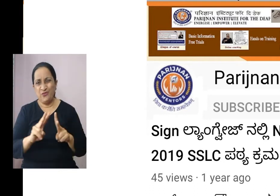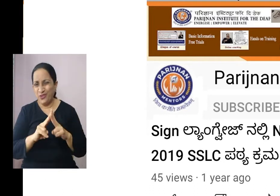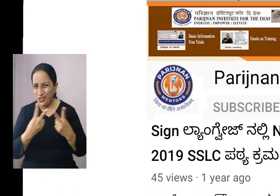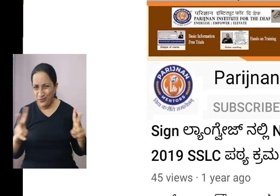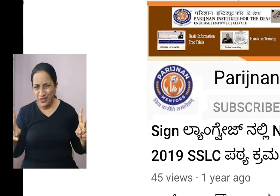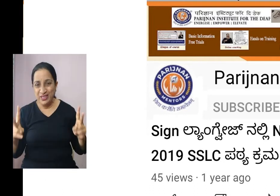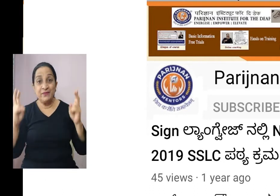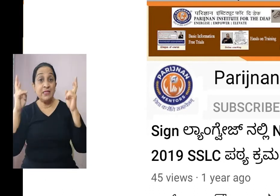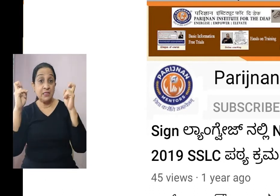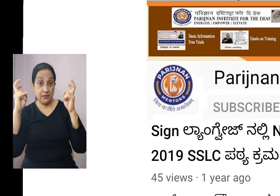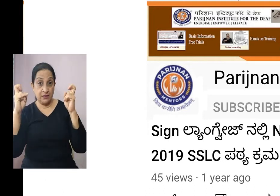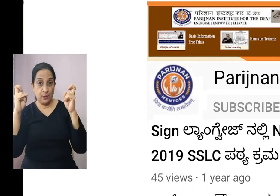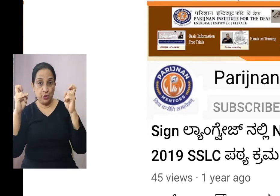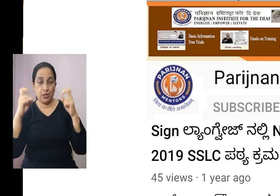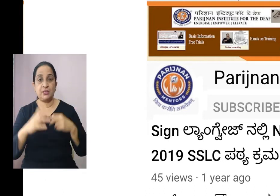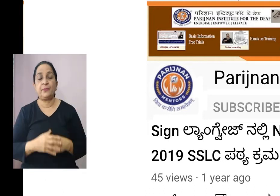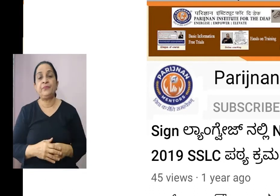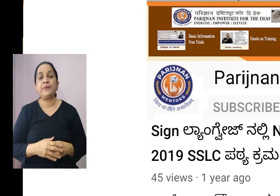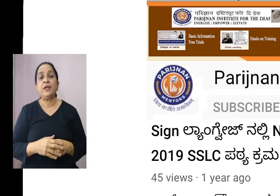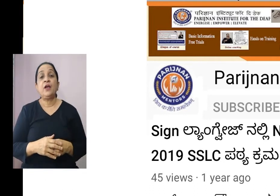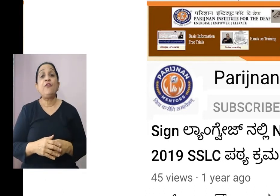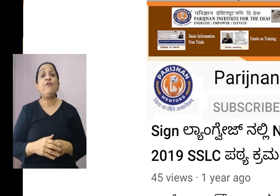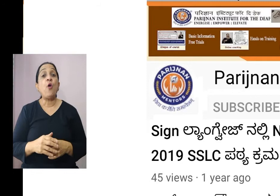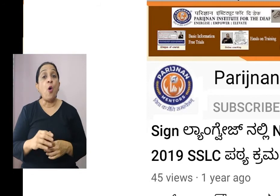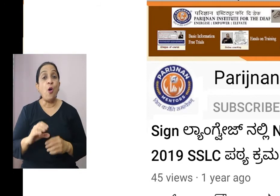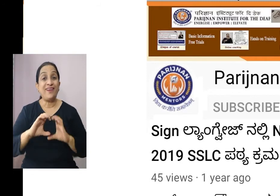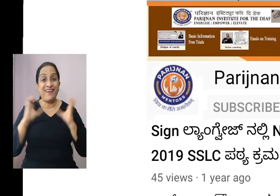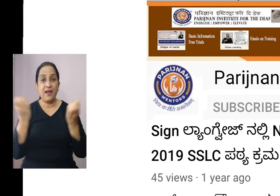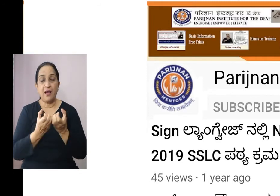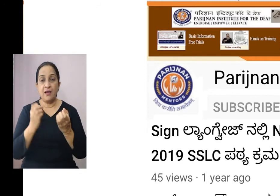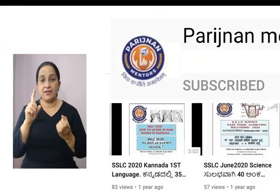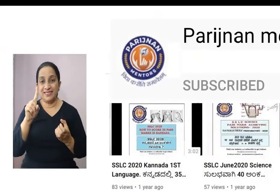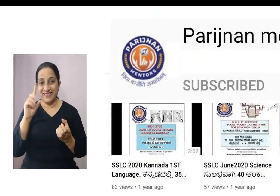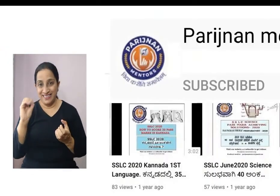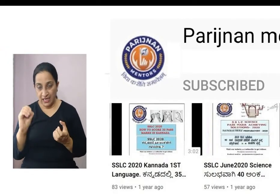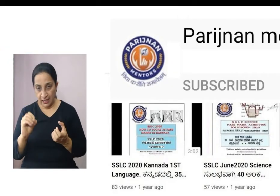various subjects for class 10,